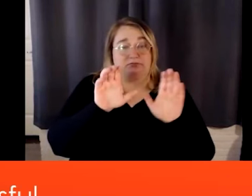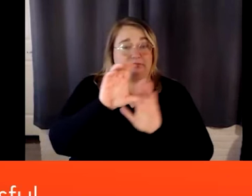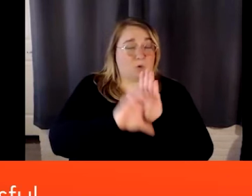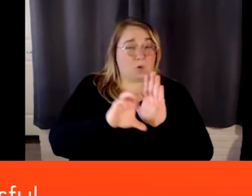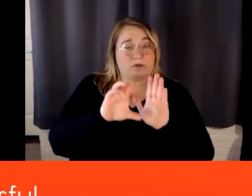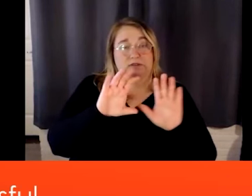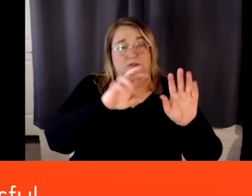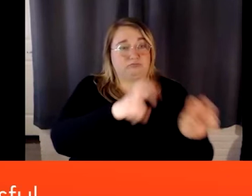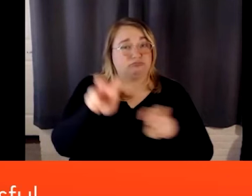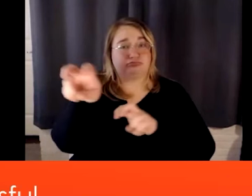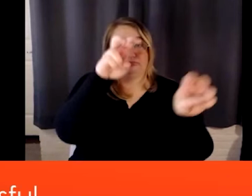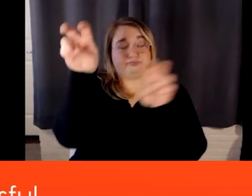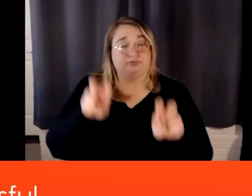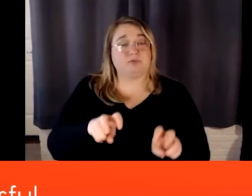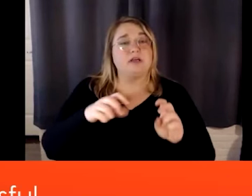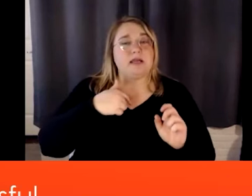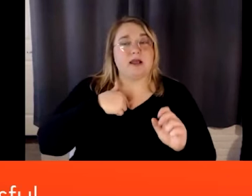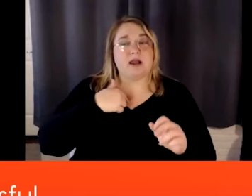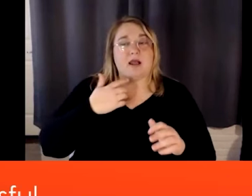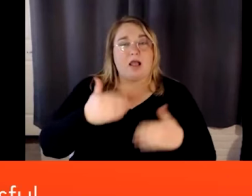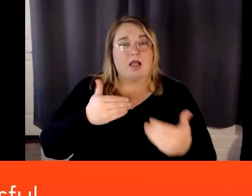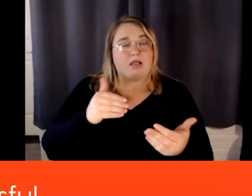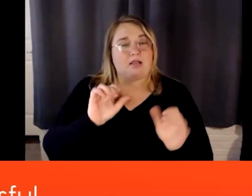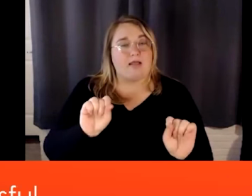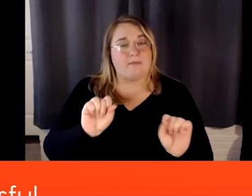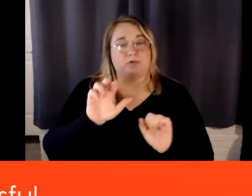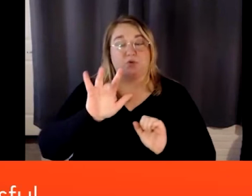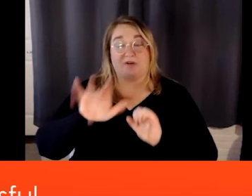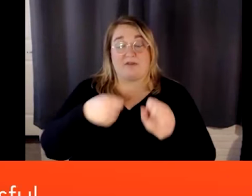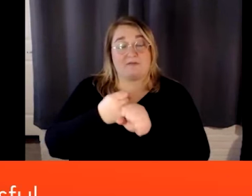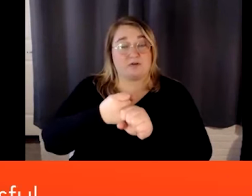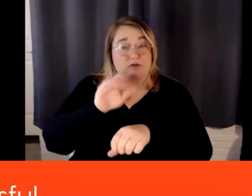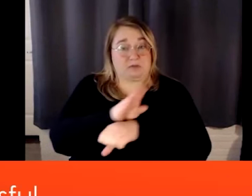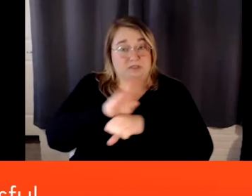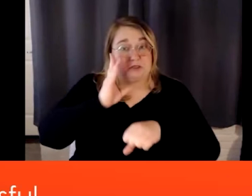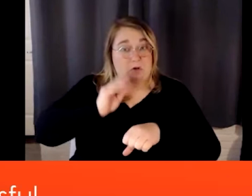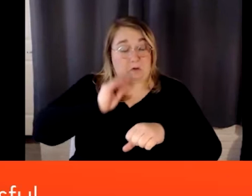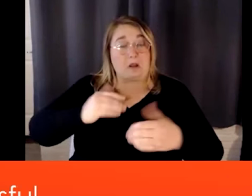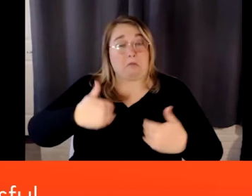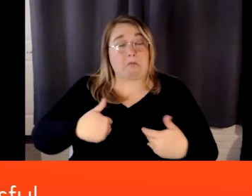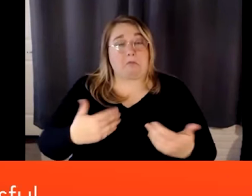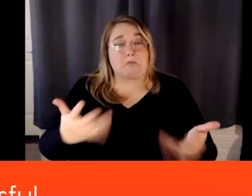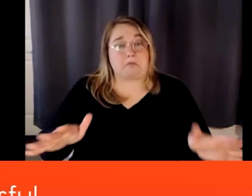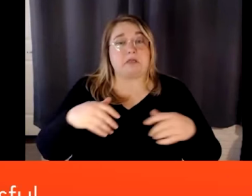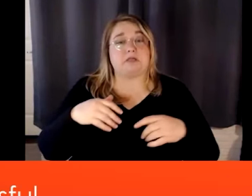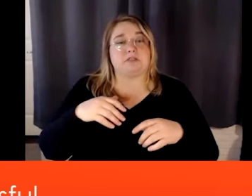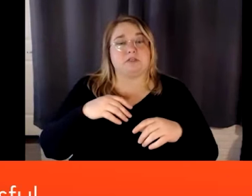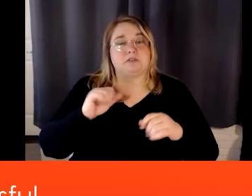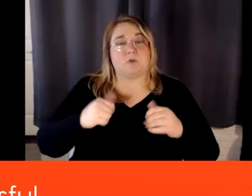25 years of business experience, I was able to earn a business degree, a bachelor's degree in 2 years.